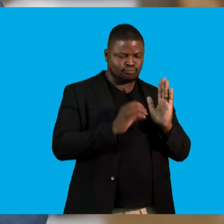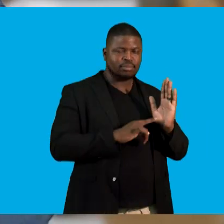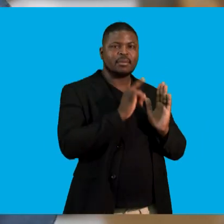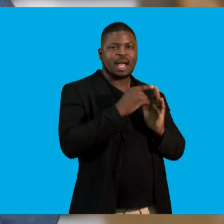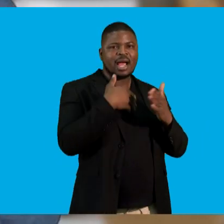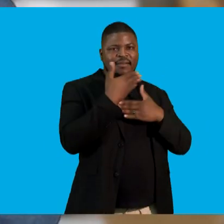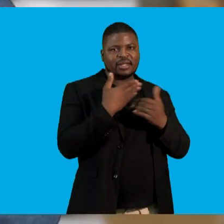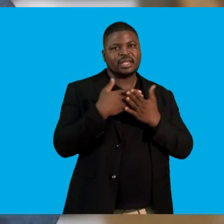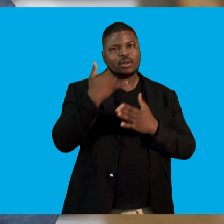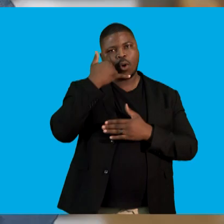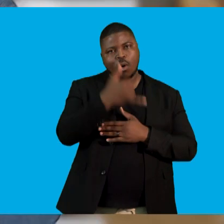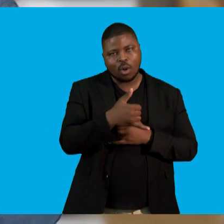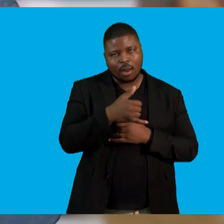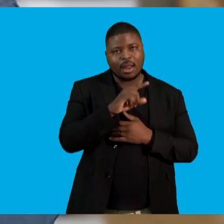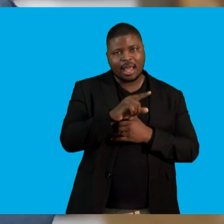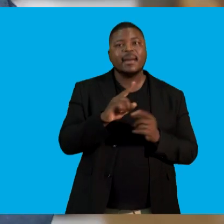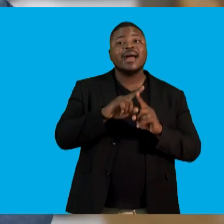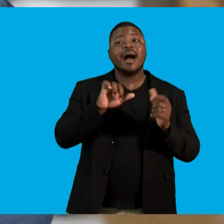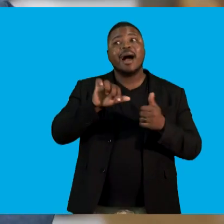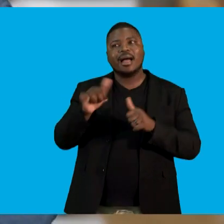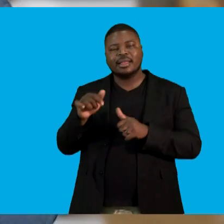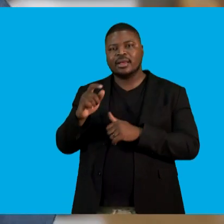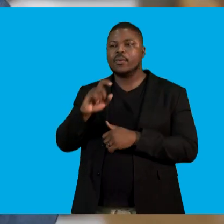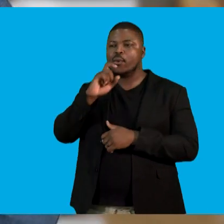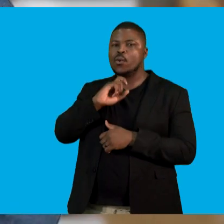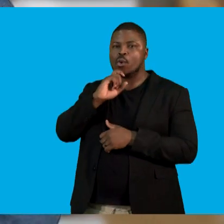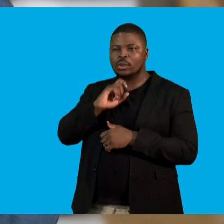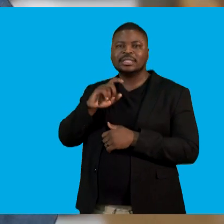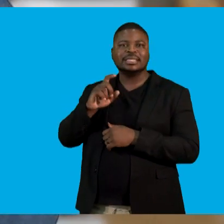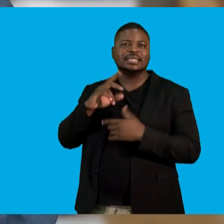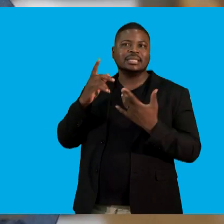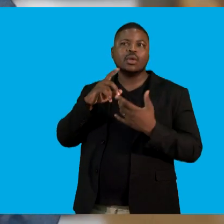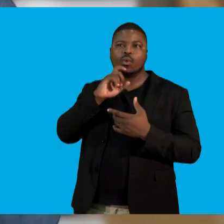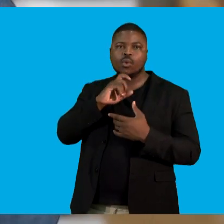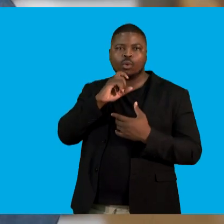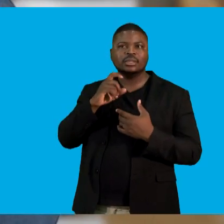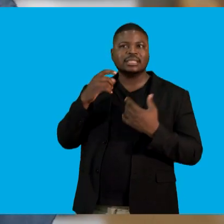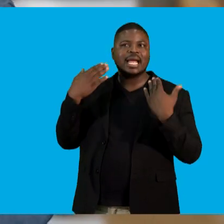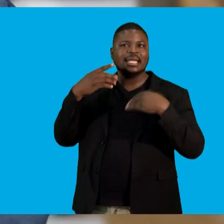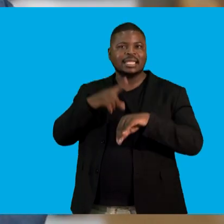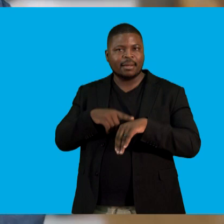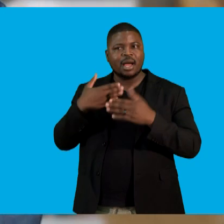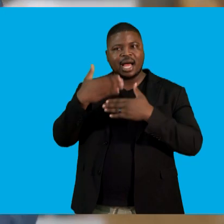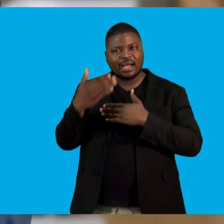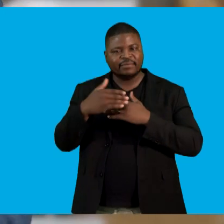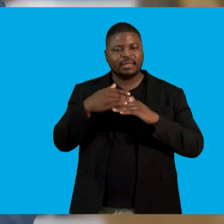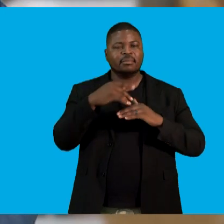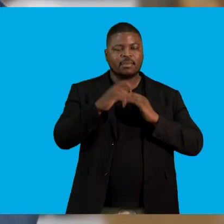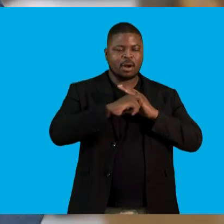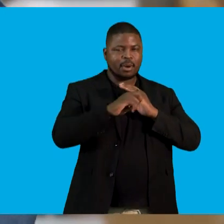first and then make a call. You can't call first and then buy airtime. You have to buy airtime first and then make a